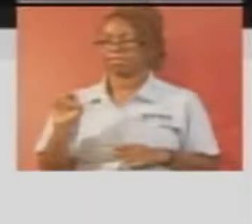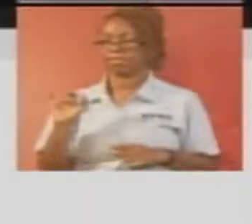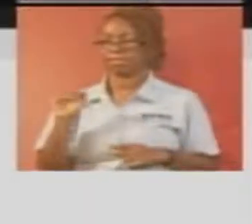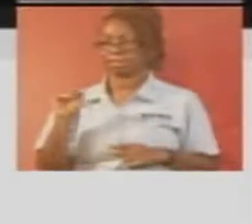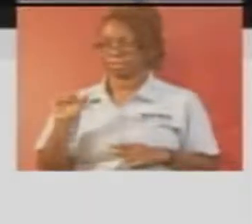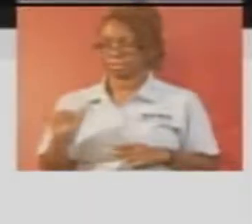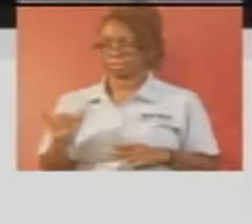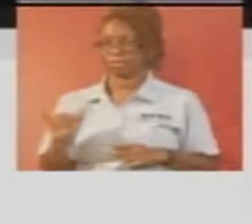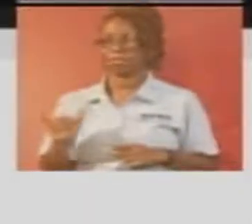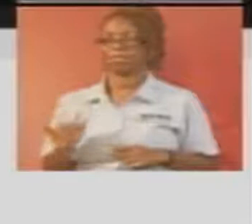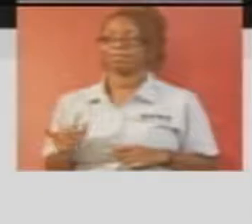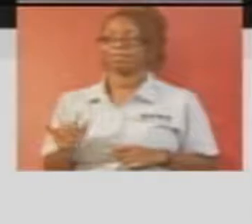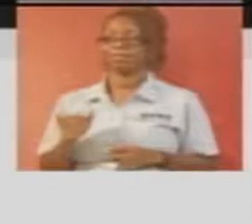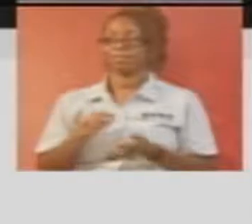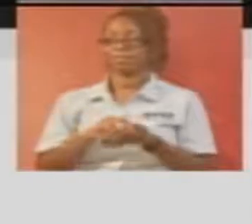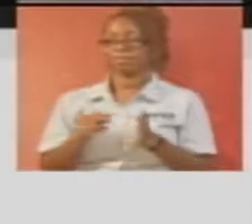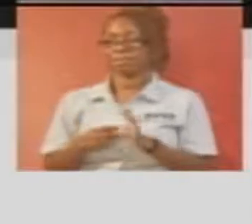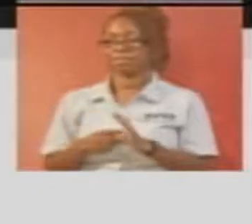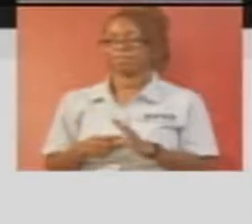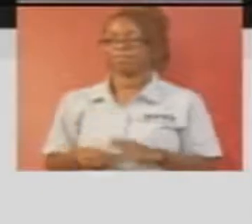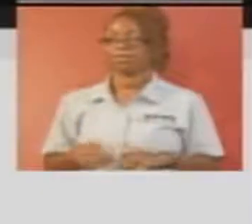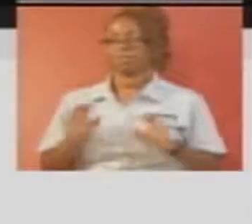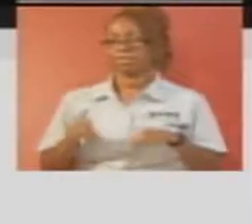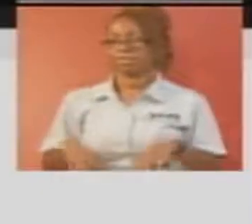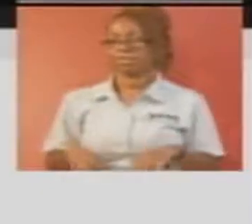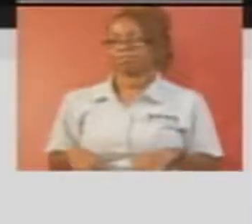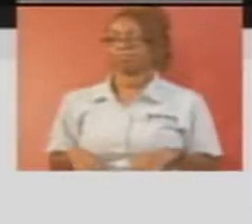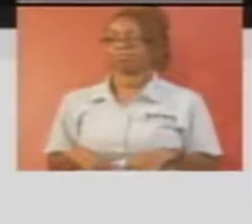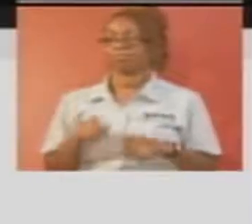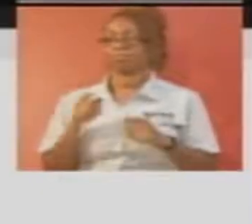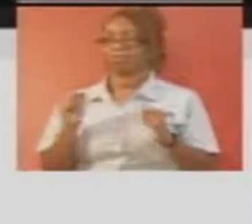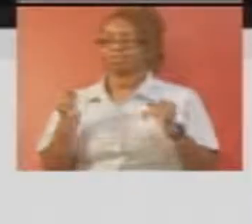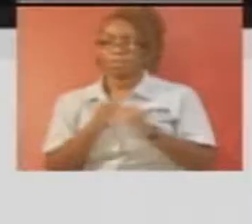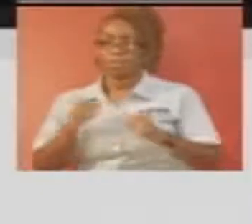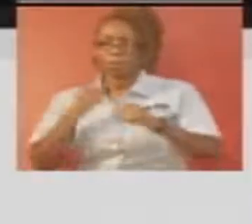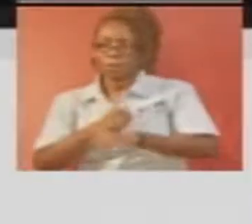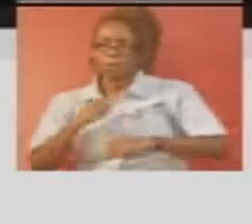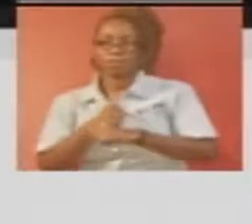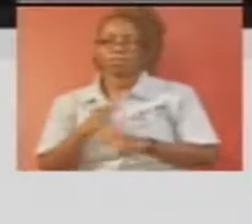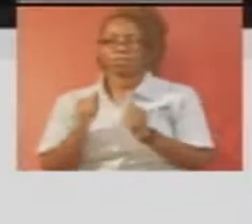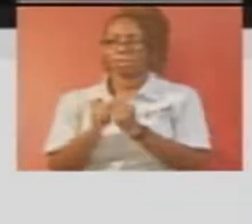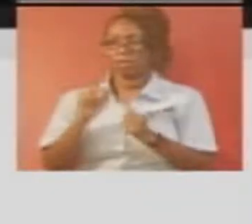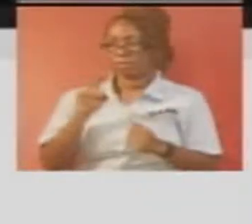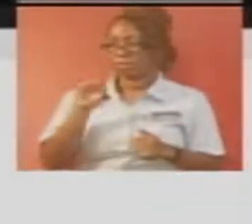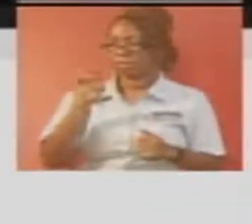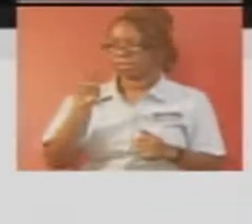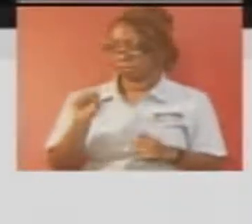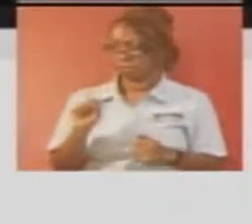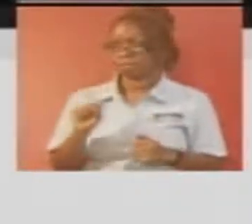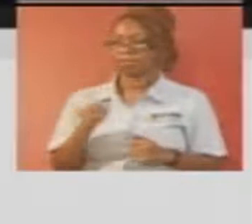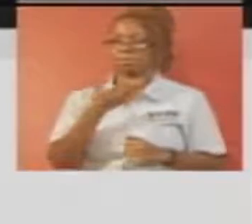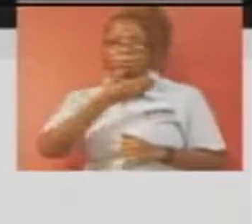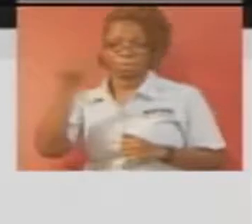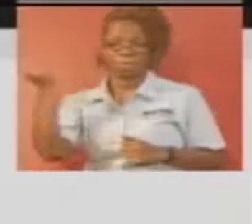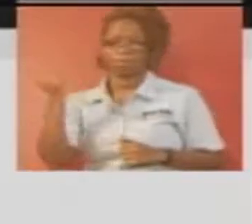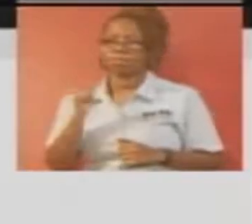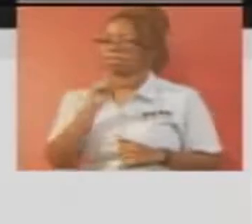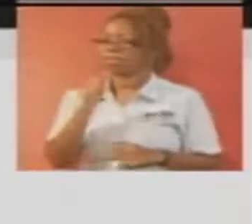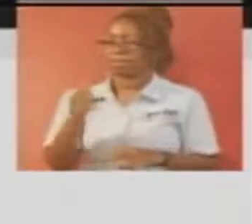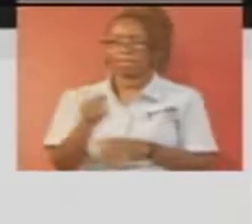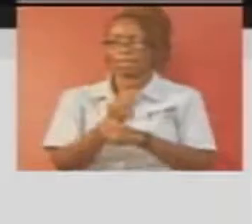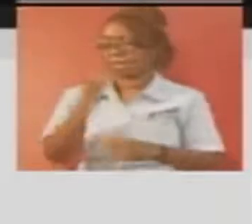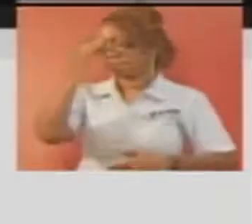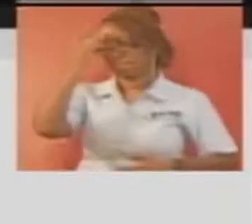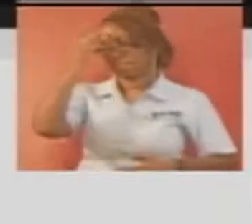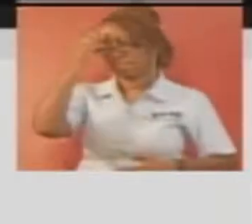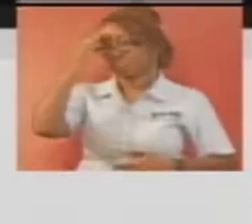combat specific infectious agents by triggering an immune response without causing any disease. Put simply, what they do